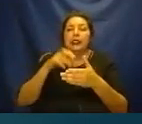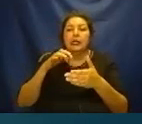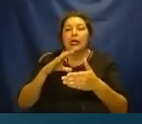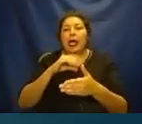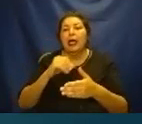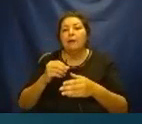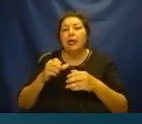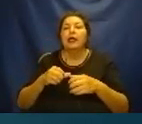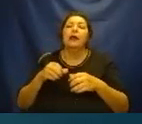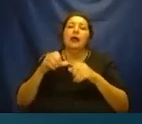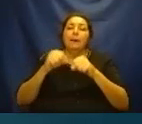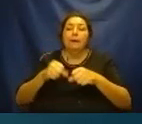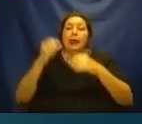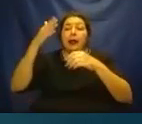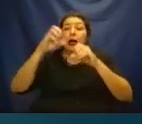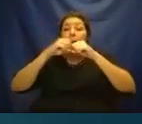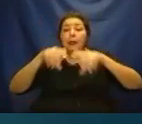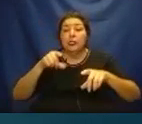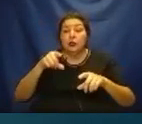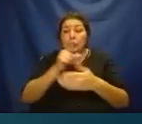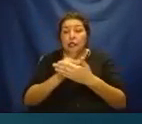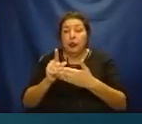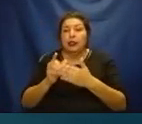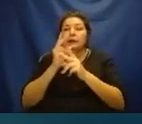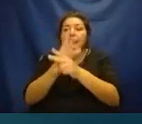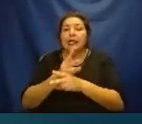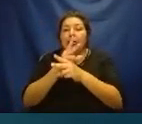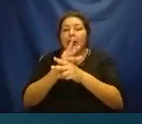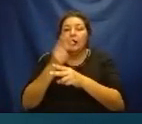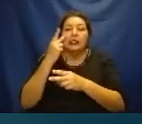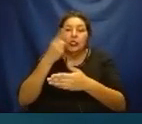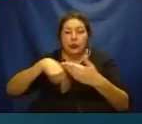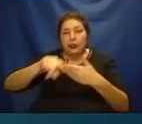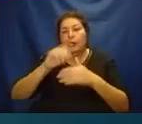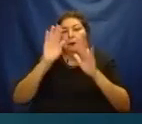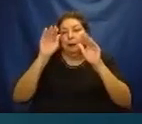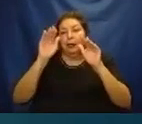may God bless you this week. Take care, and we will see you next week. Bye-bye.